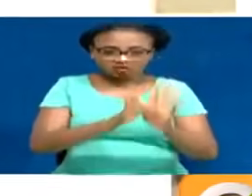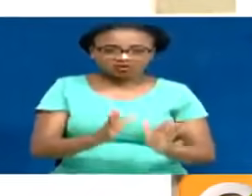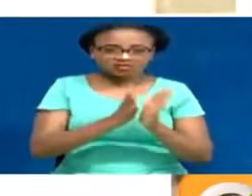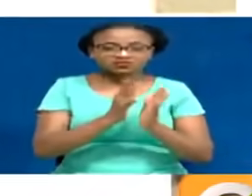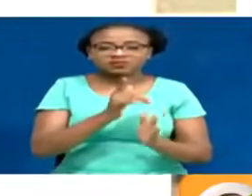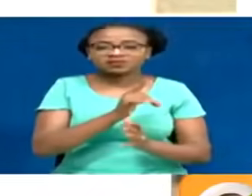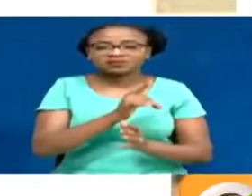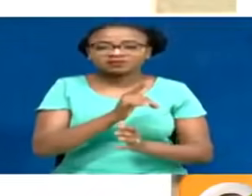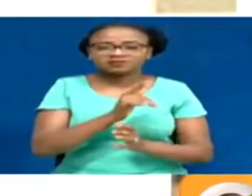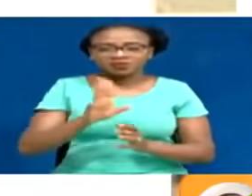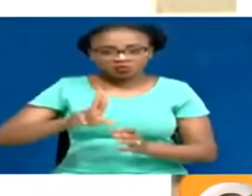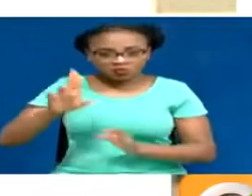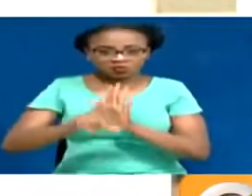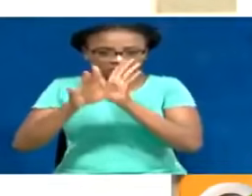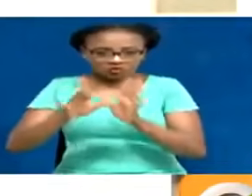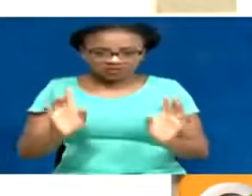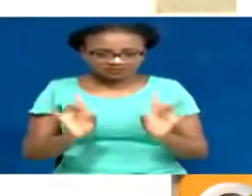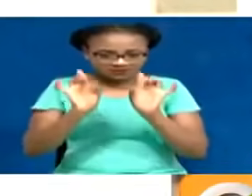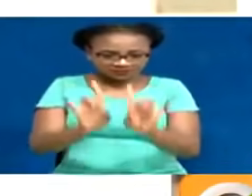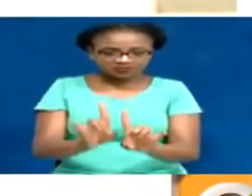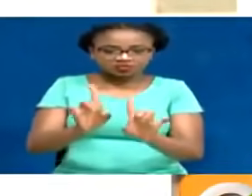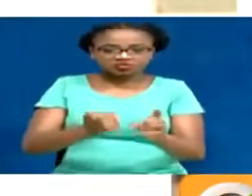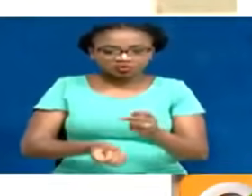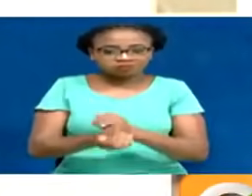na mawakili wa Rais Uhuru Kenyatta kutoa